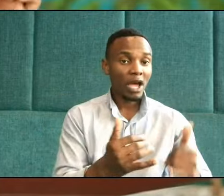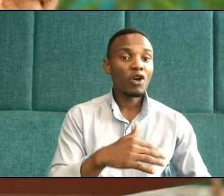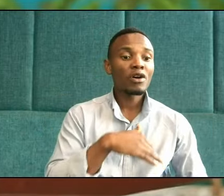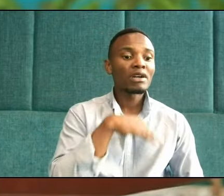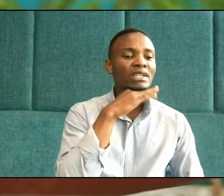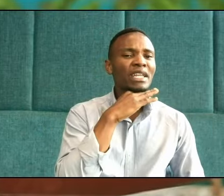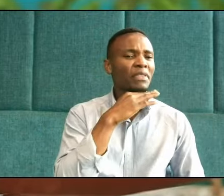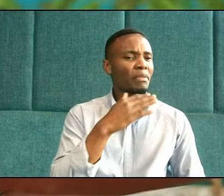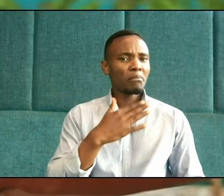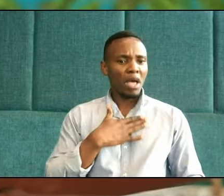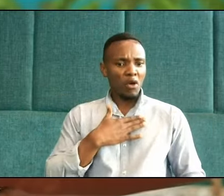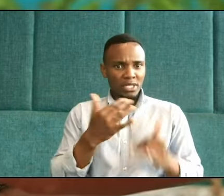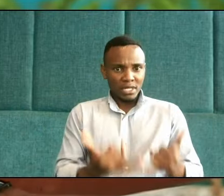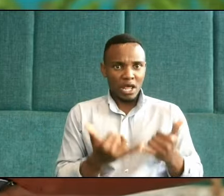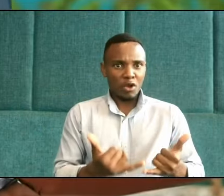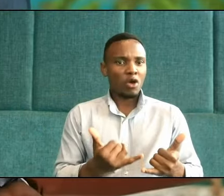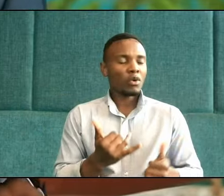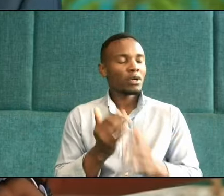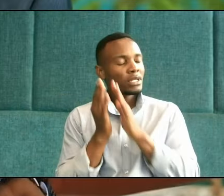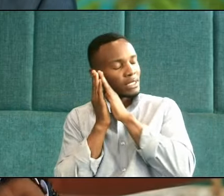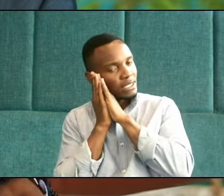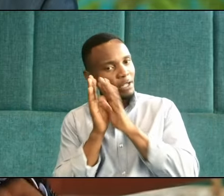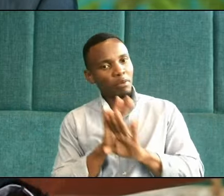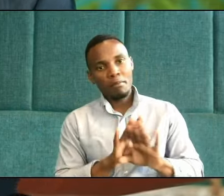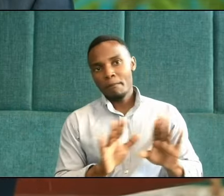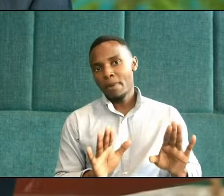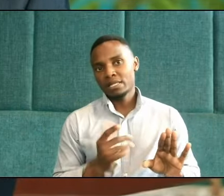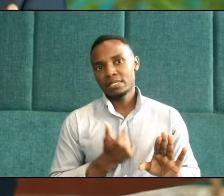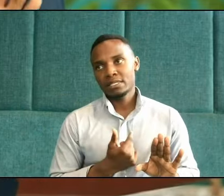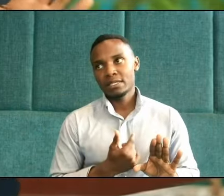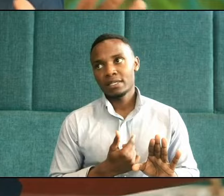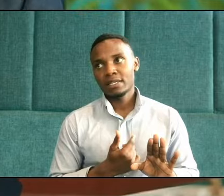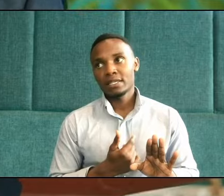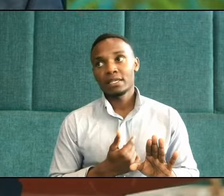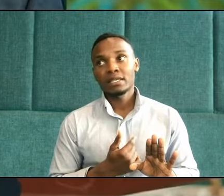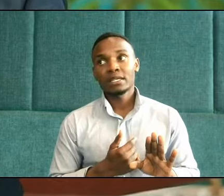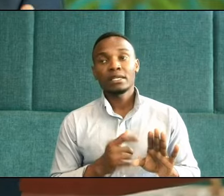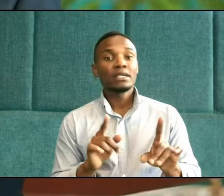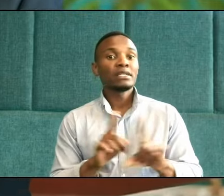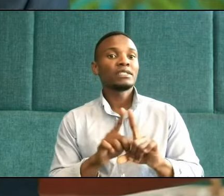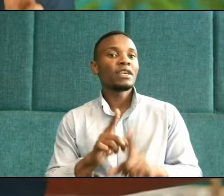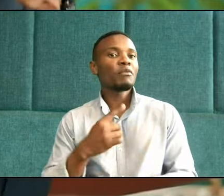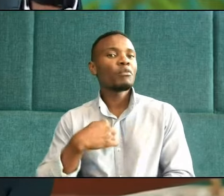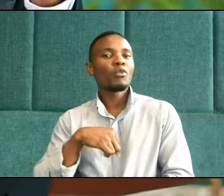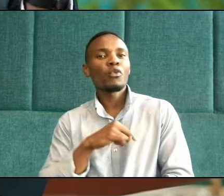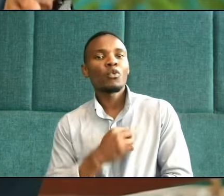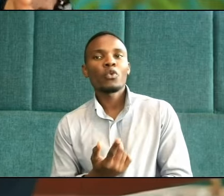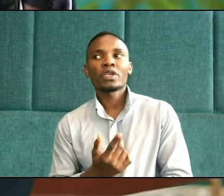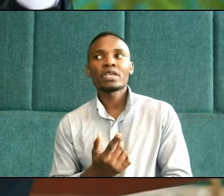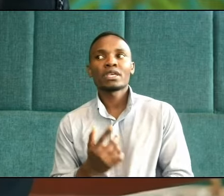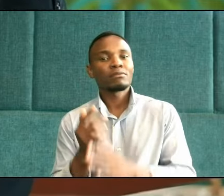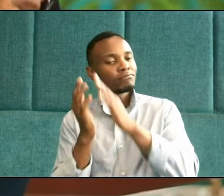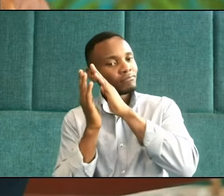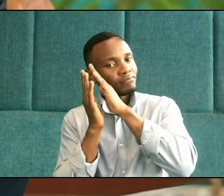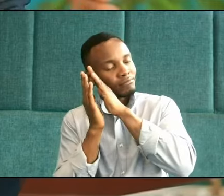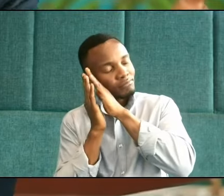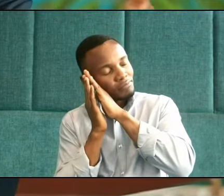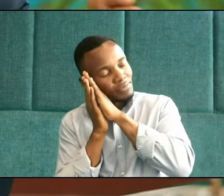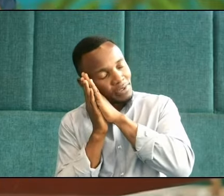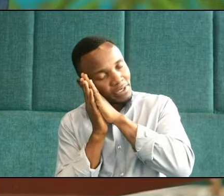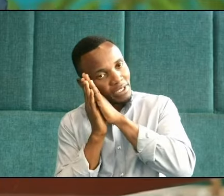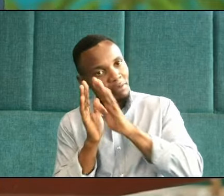nothing but sleep, according to the word of God. And we usually practice how we will sleep in that